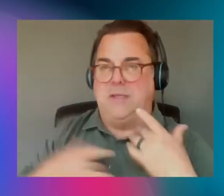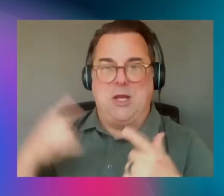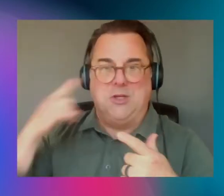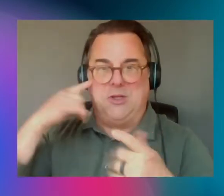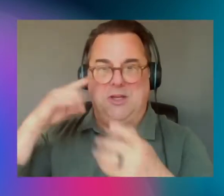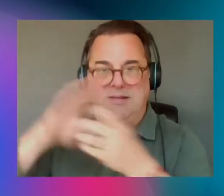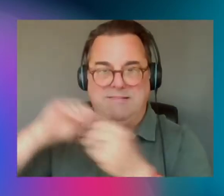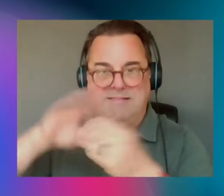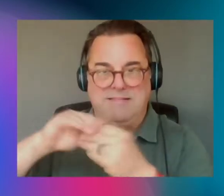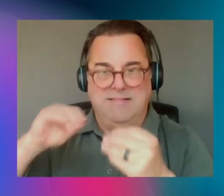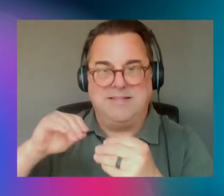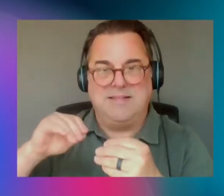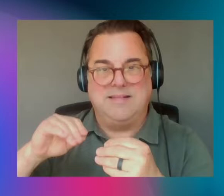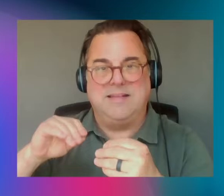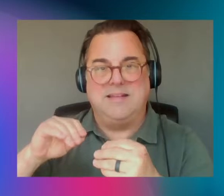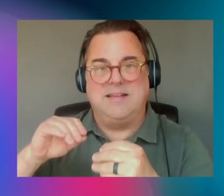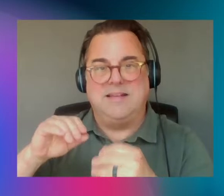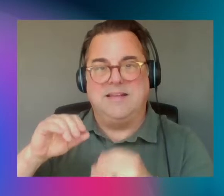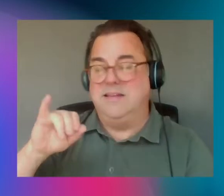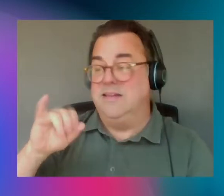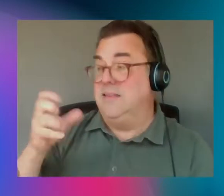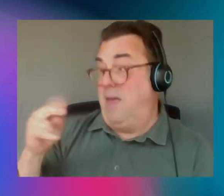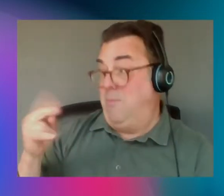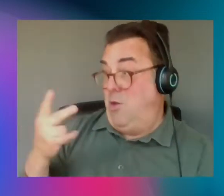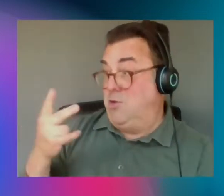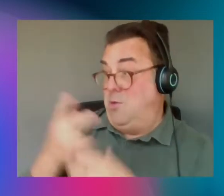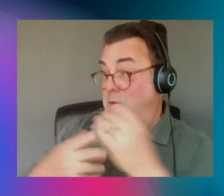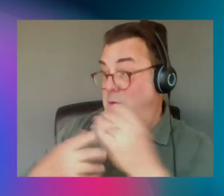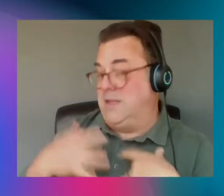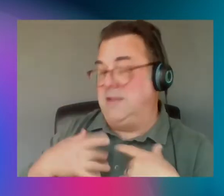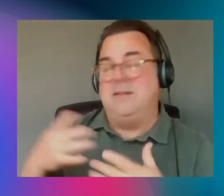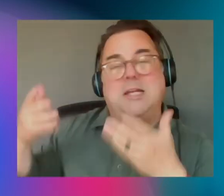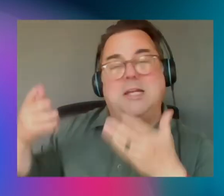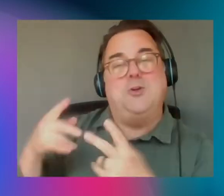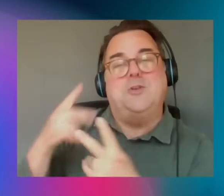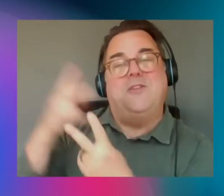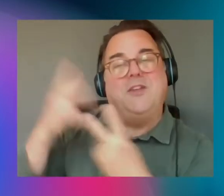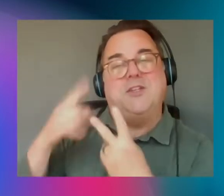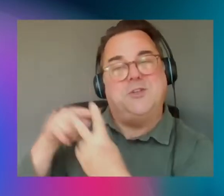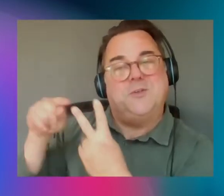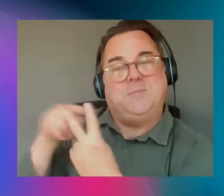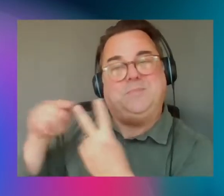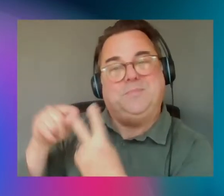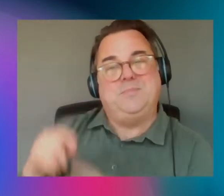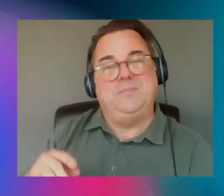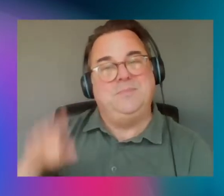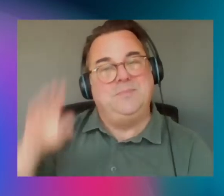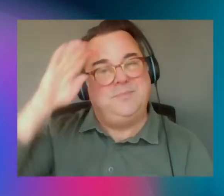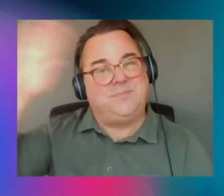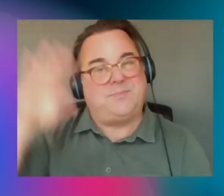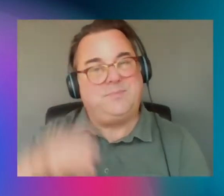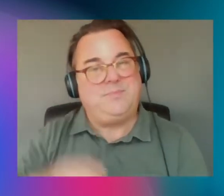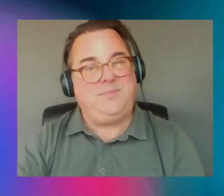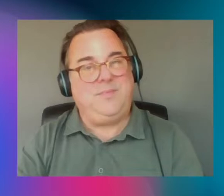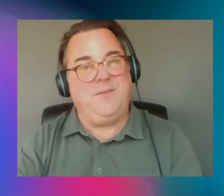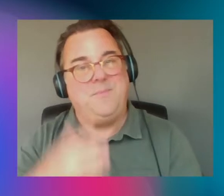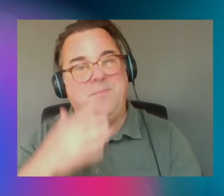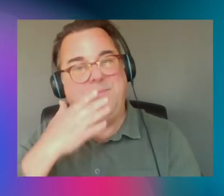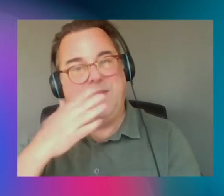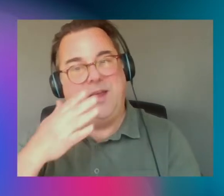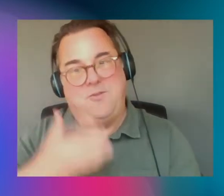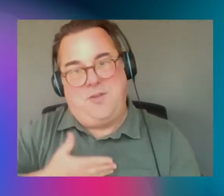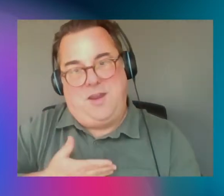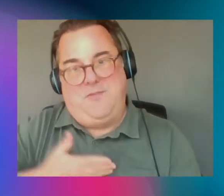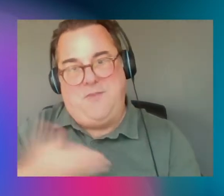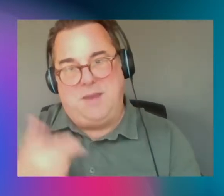and Salman's super excited to hear more about. Yes, absolutely. So let's introduce our guests. Yeah. Great. Hi, everybody, and thank you for the opportunity to be